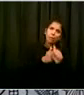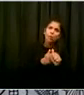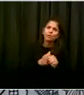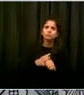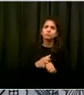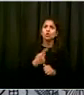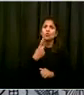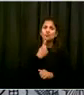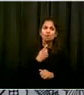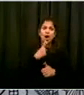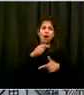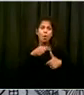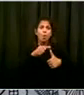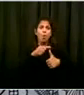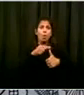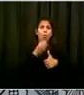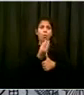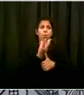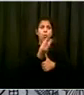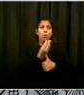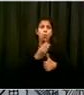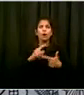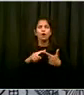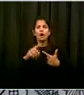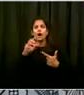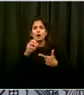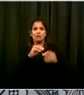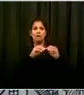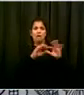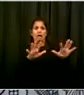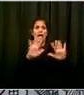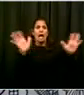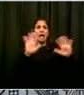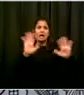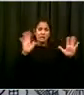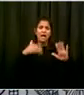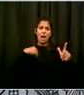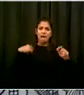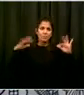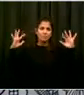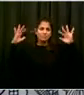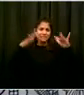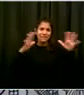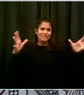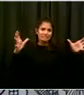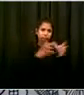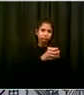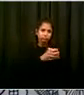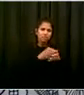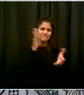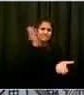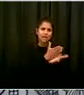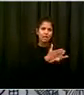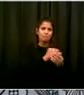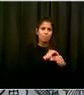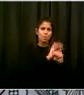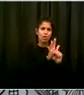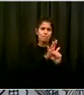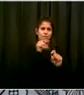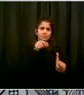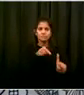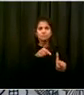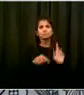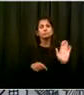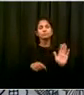We have to stop this problem from growing. We have to stop a resurgence of this disease. We've seen right now